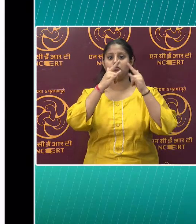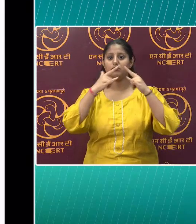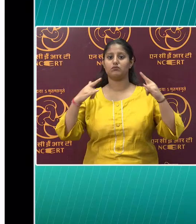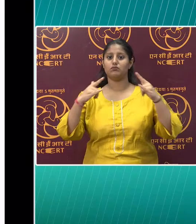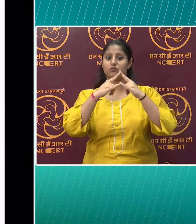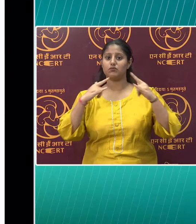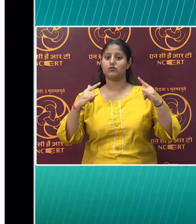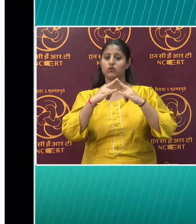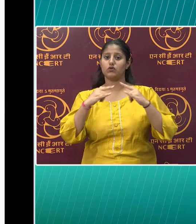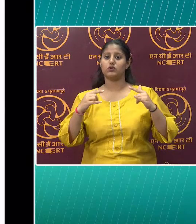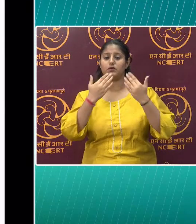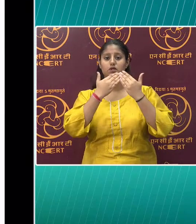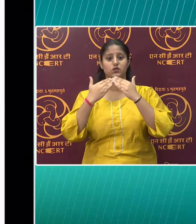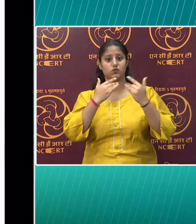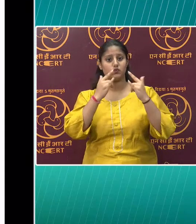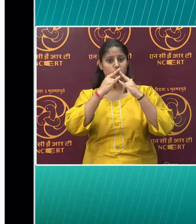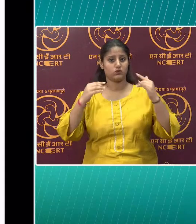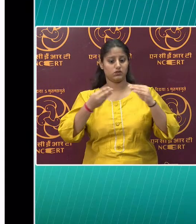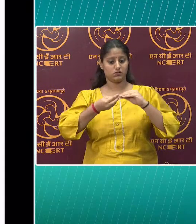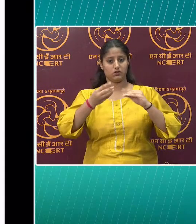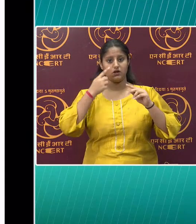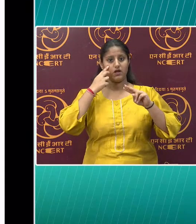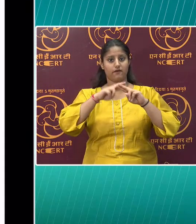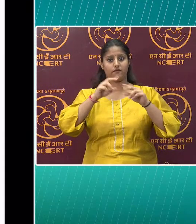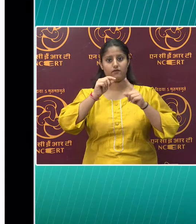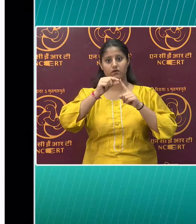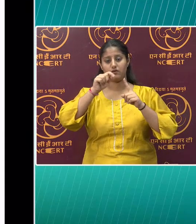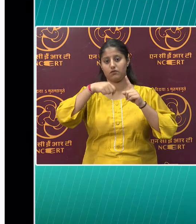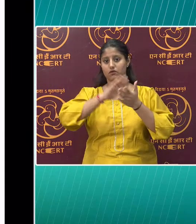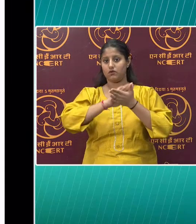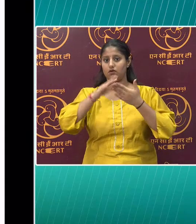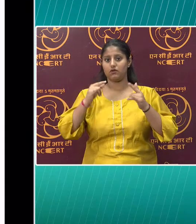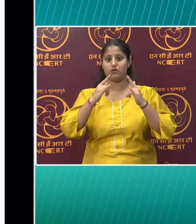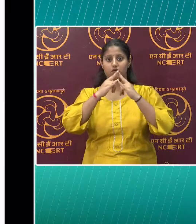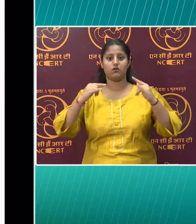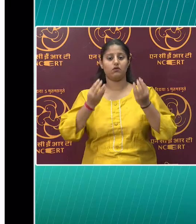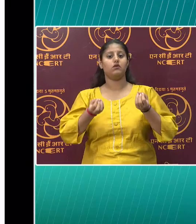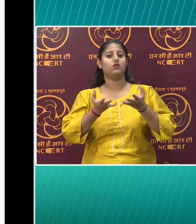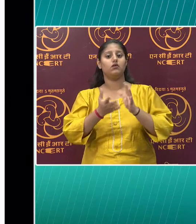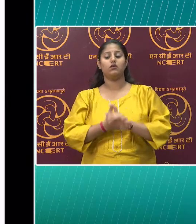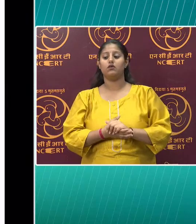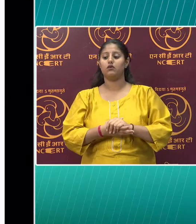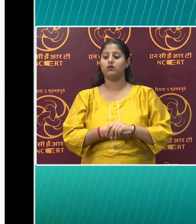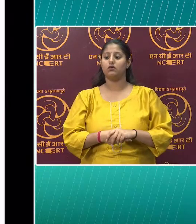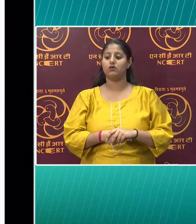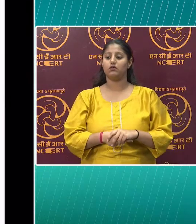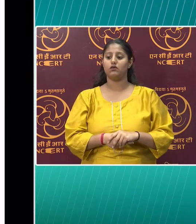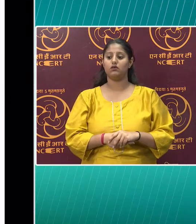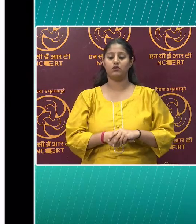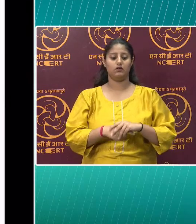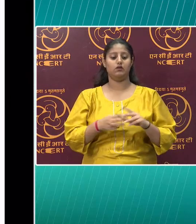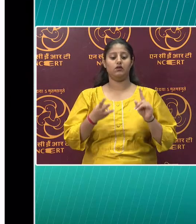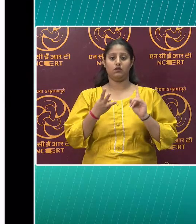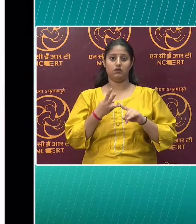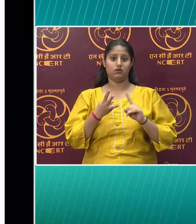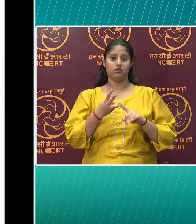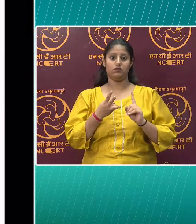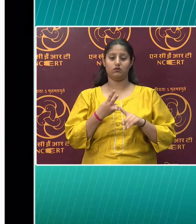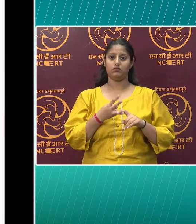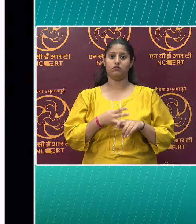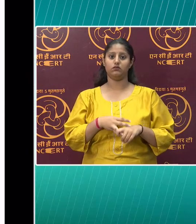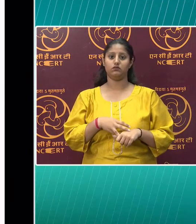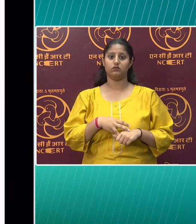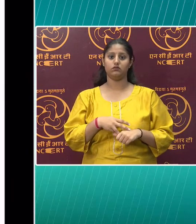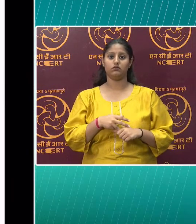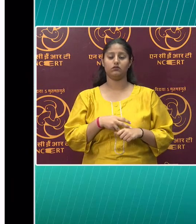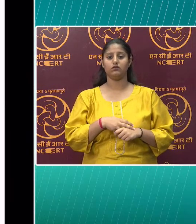a Kaushal Mela where they will showcase whatever they have done throughout the year. So that